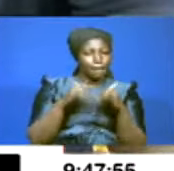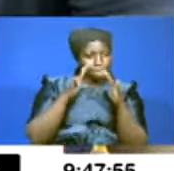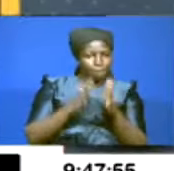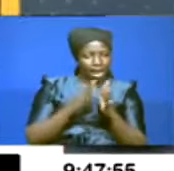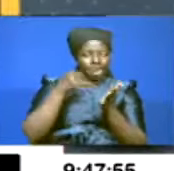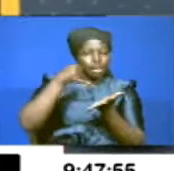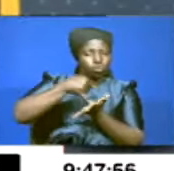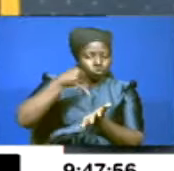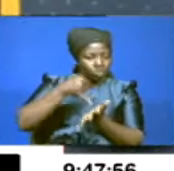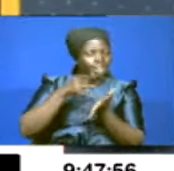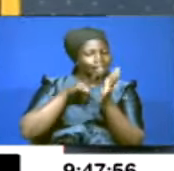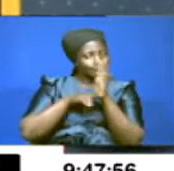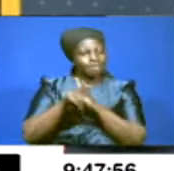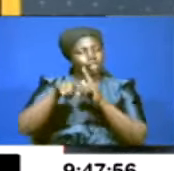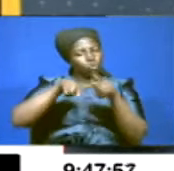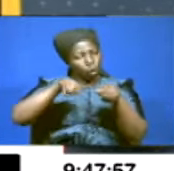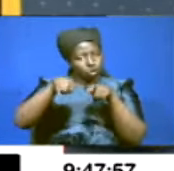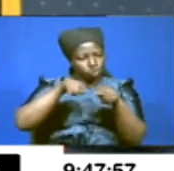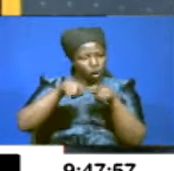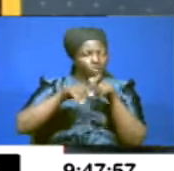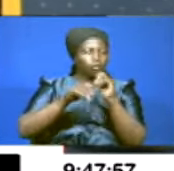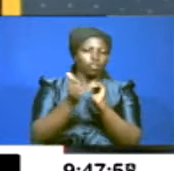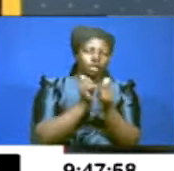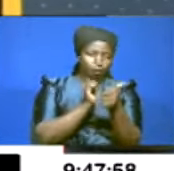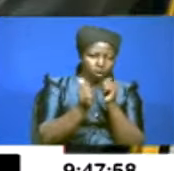sport in the country.